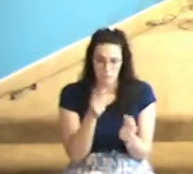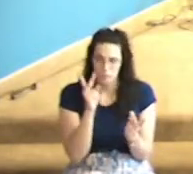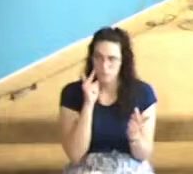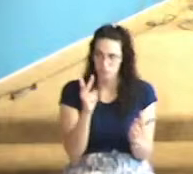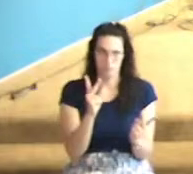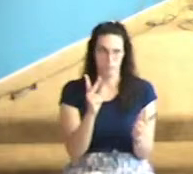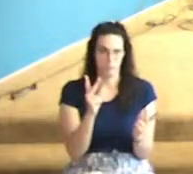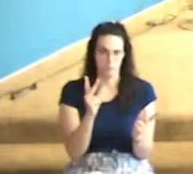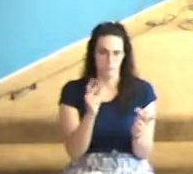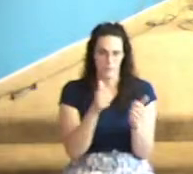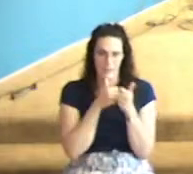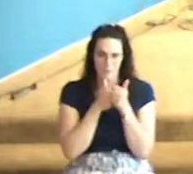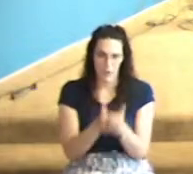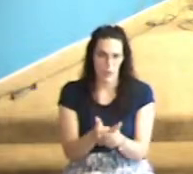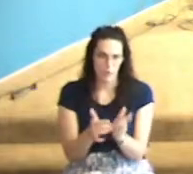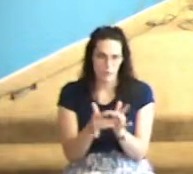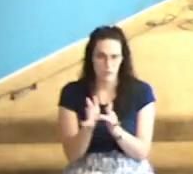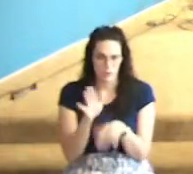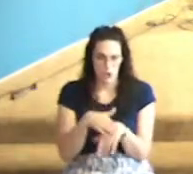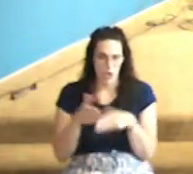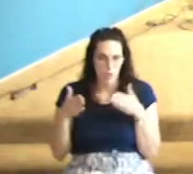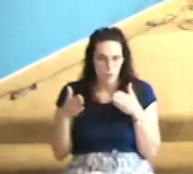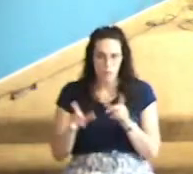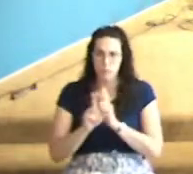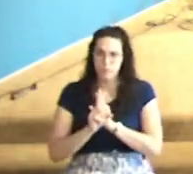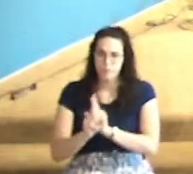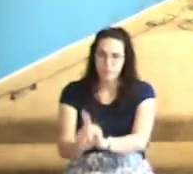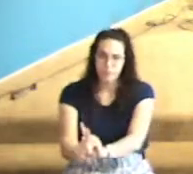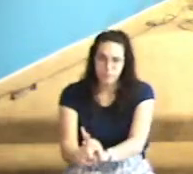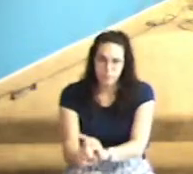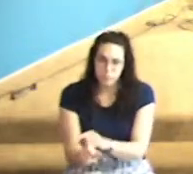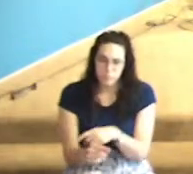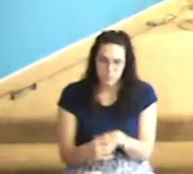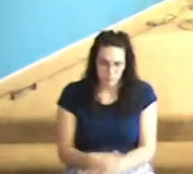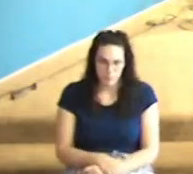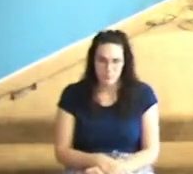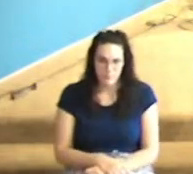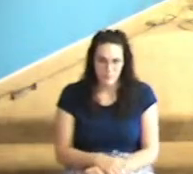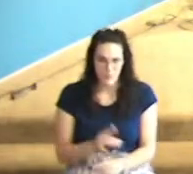sight and followed Jesus along the road. "What do you want me to do for you?"